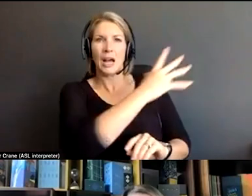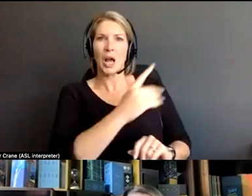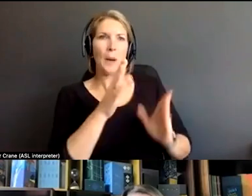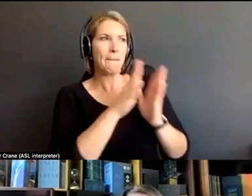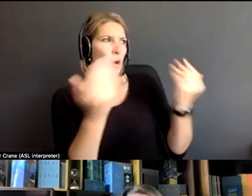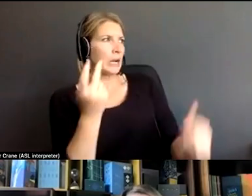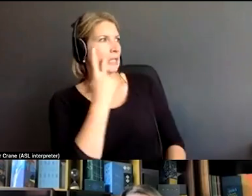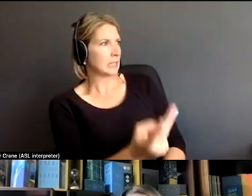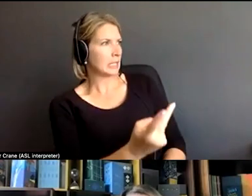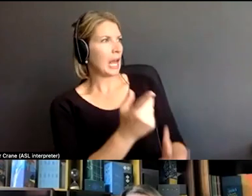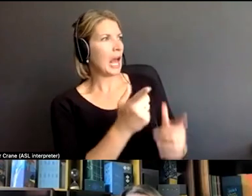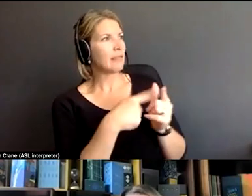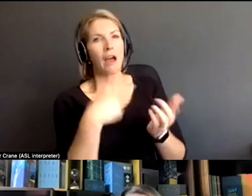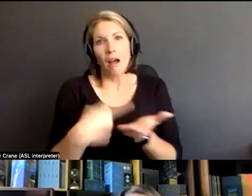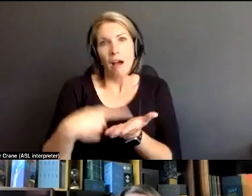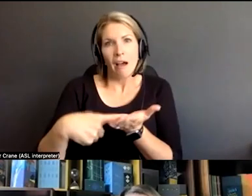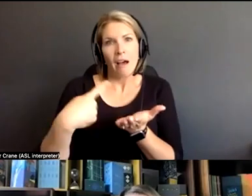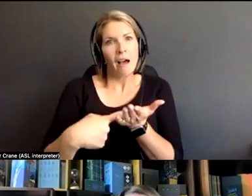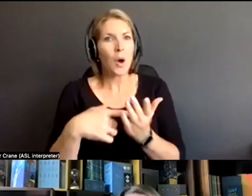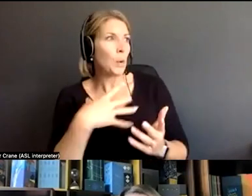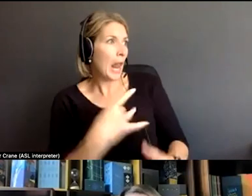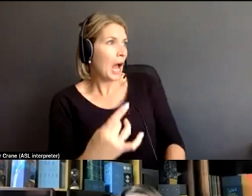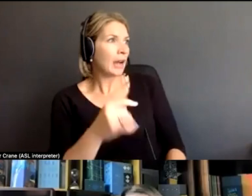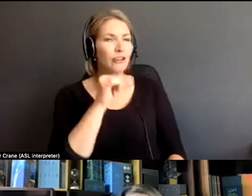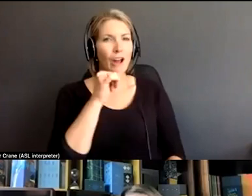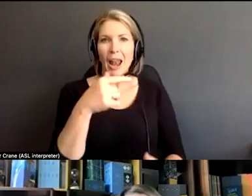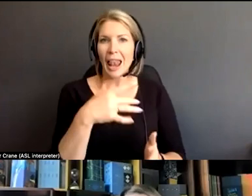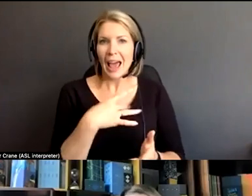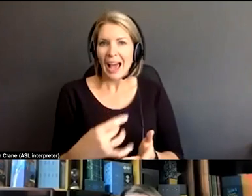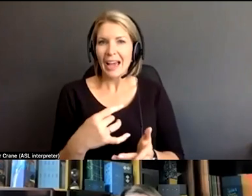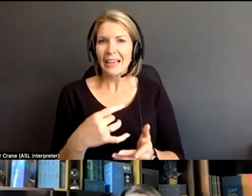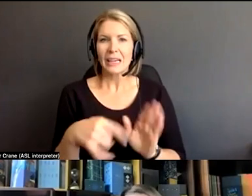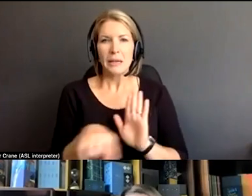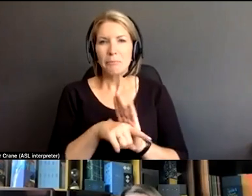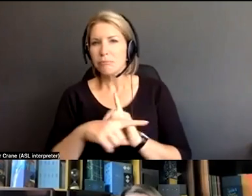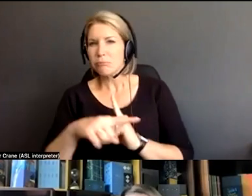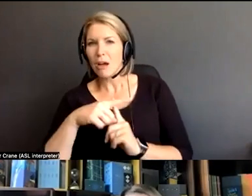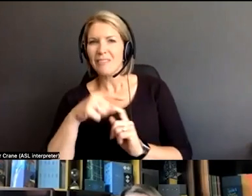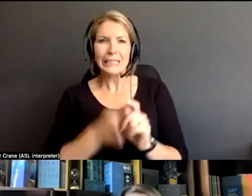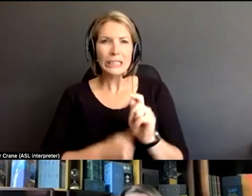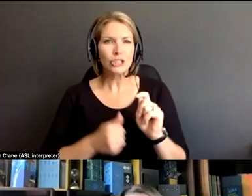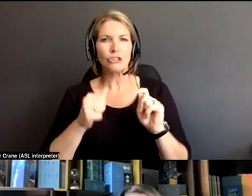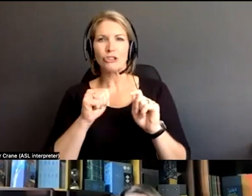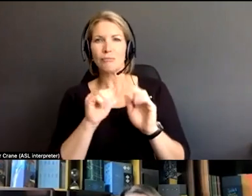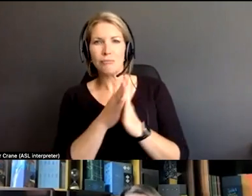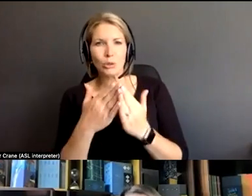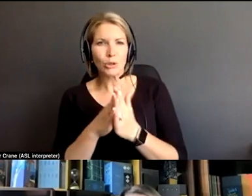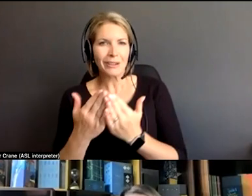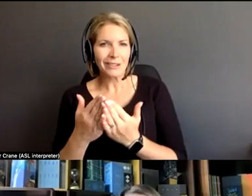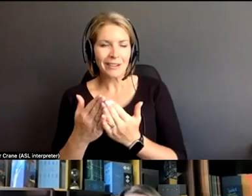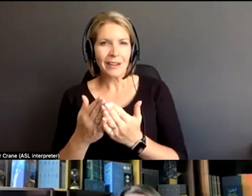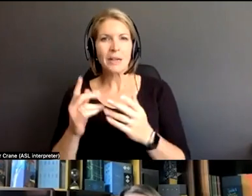them. Working on Zoom is a little bit more difficult, not least because we've got a bunch of tiny screen windows and it's very difficult to